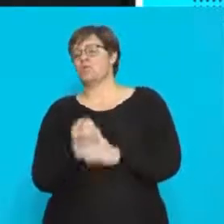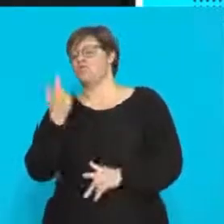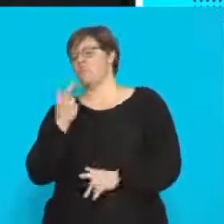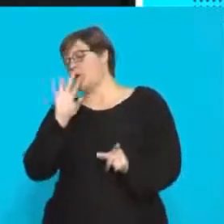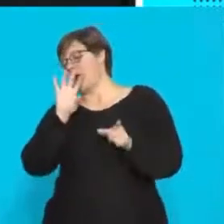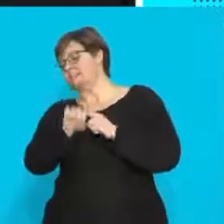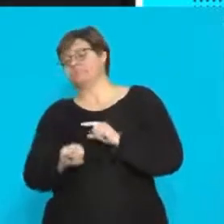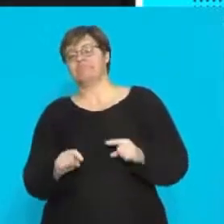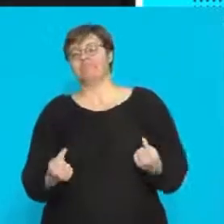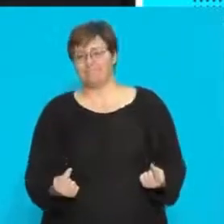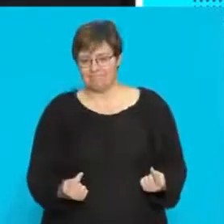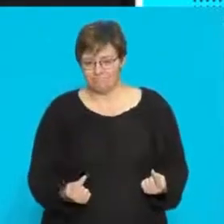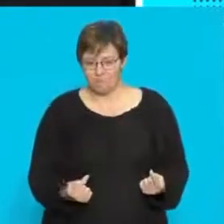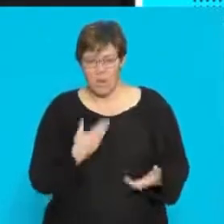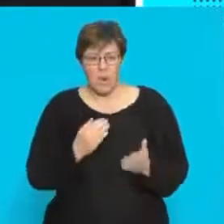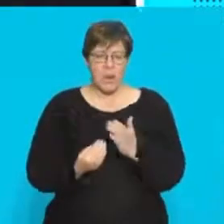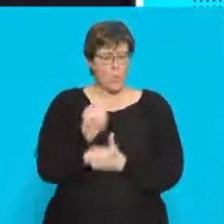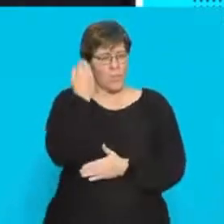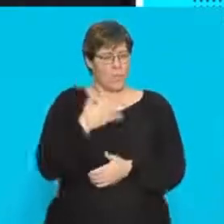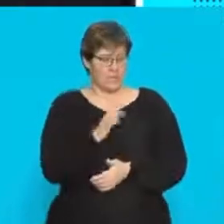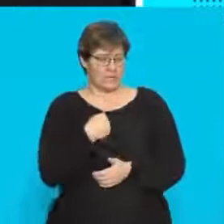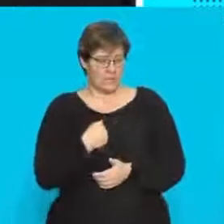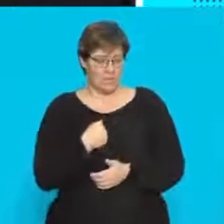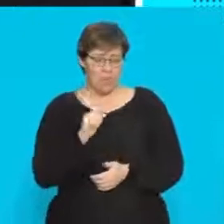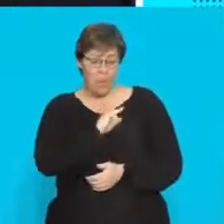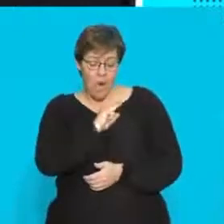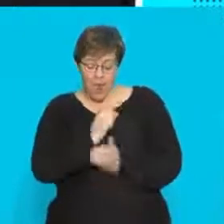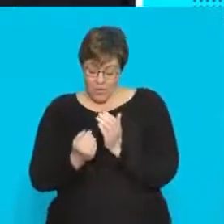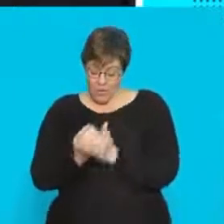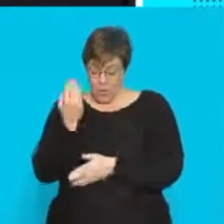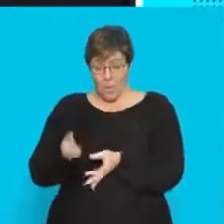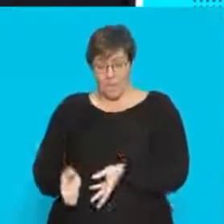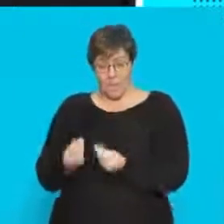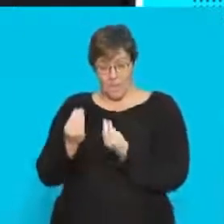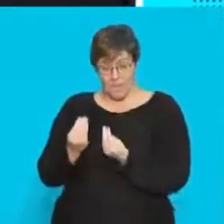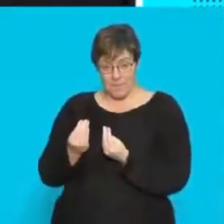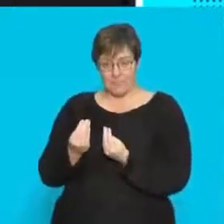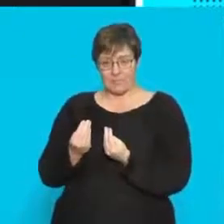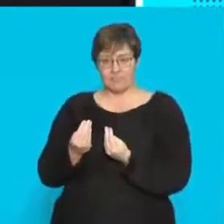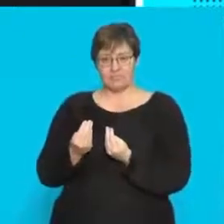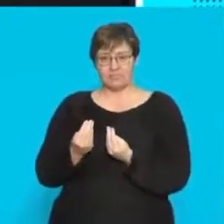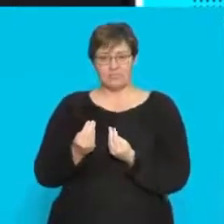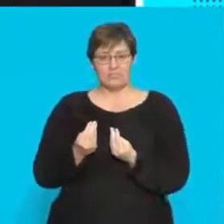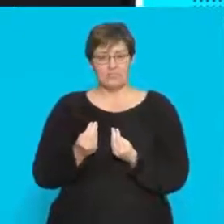the unpredictable, Do I want something new? Because with that something